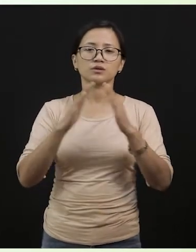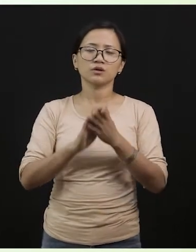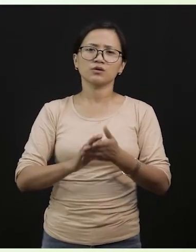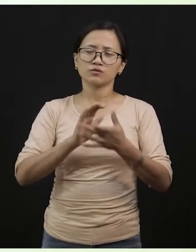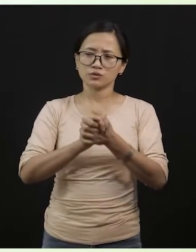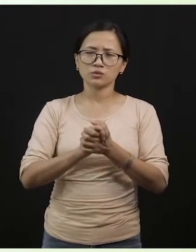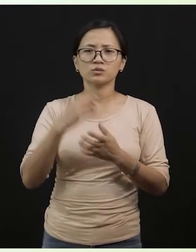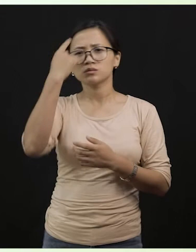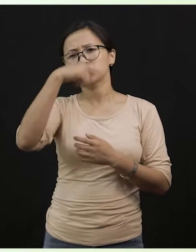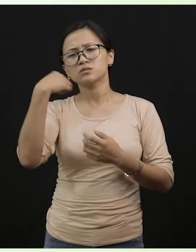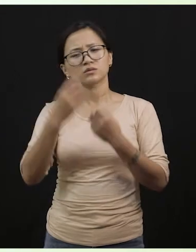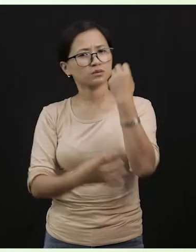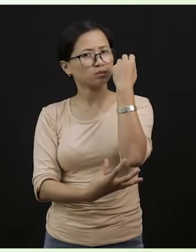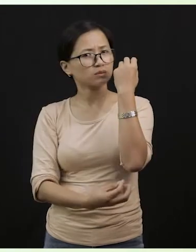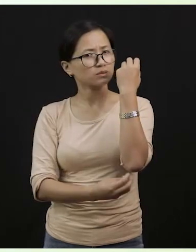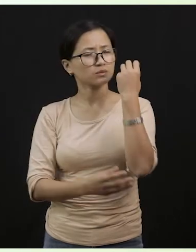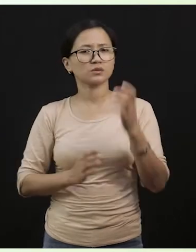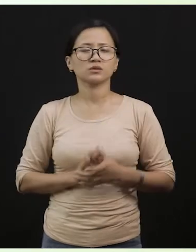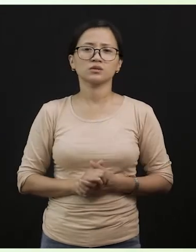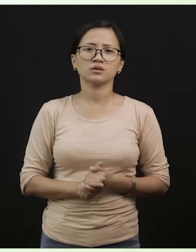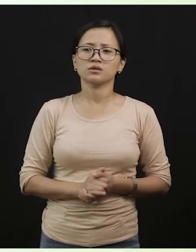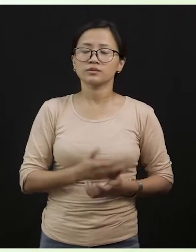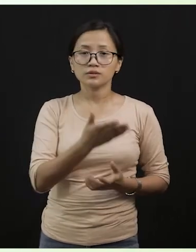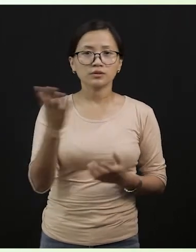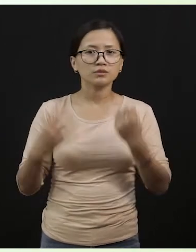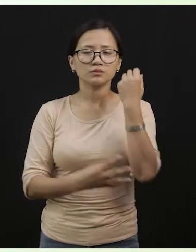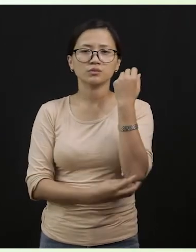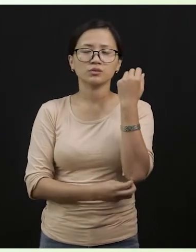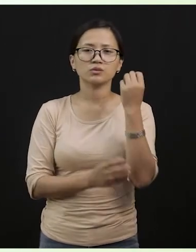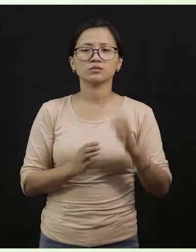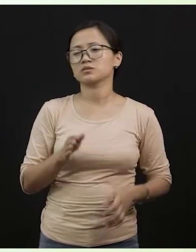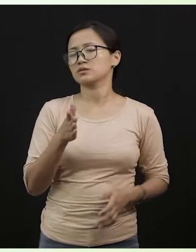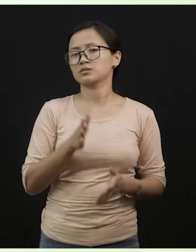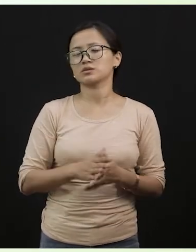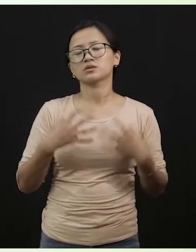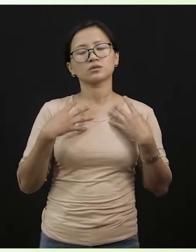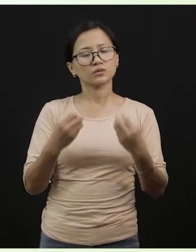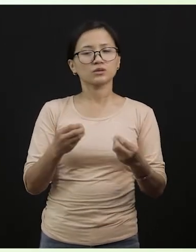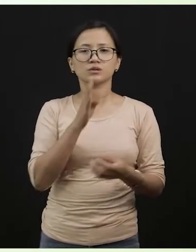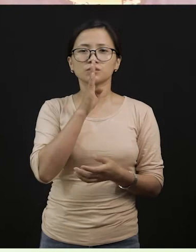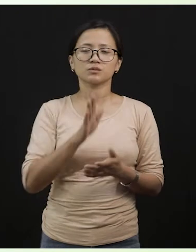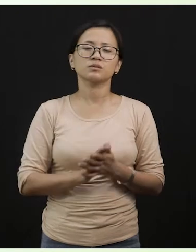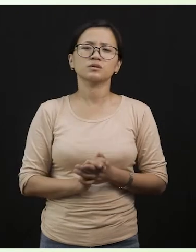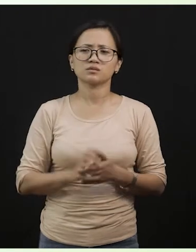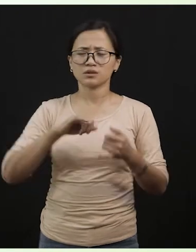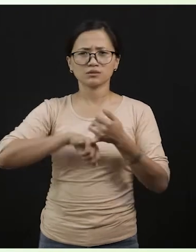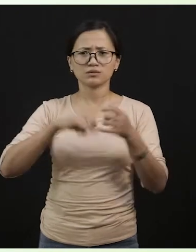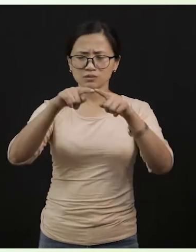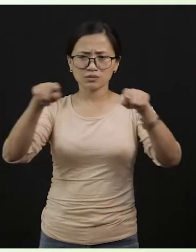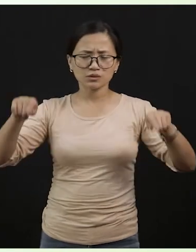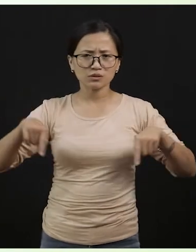poor. So they are poor not because they want to be, but because of some situations or